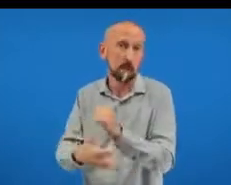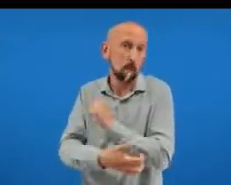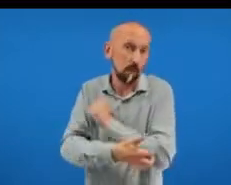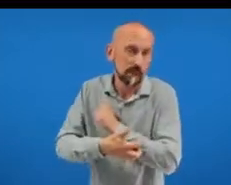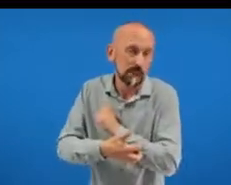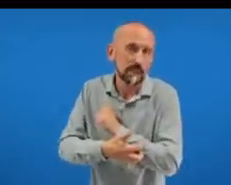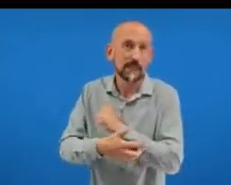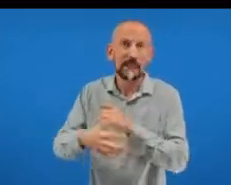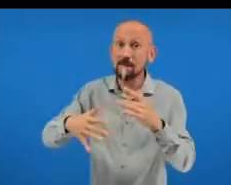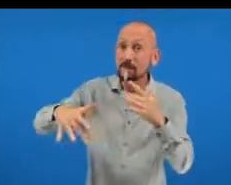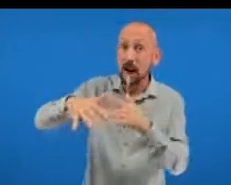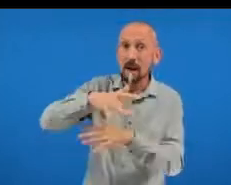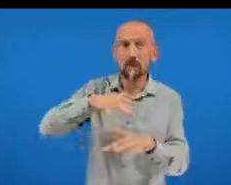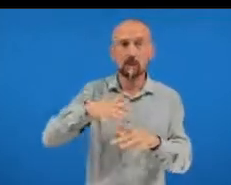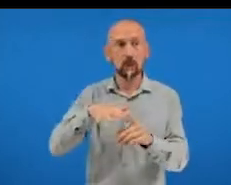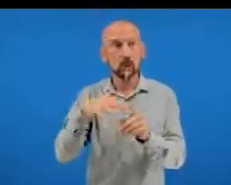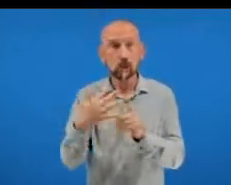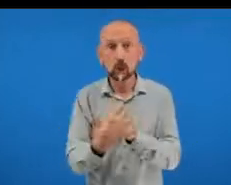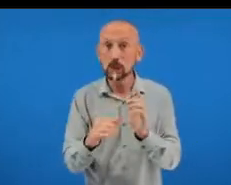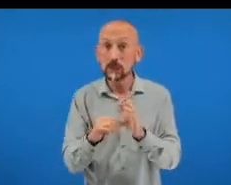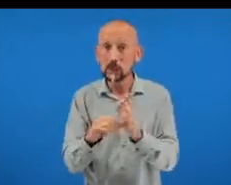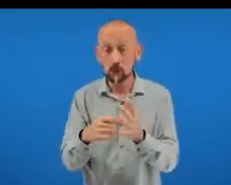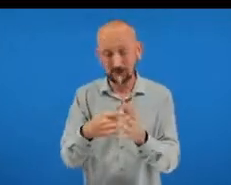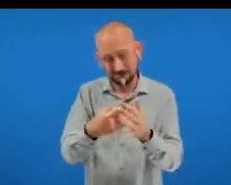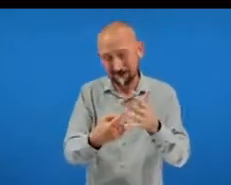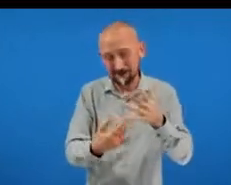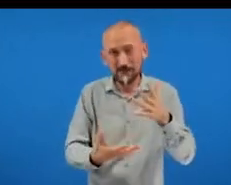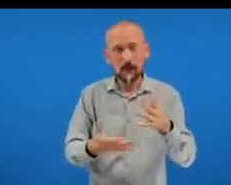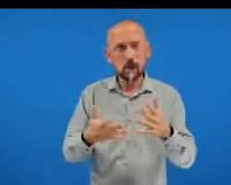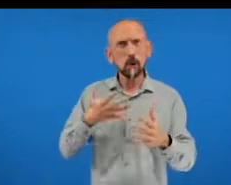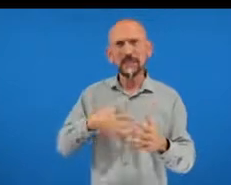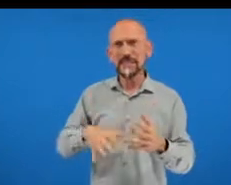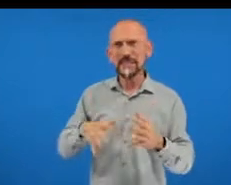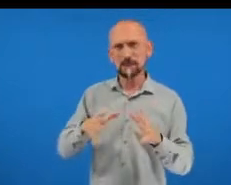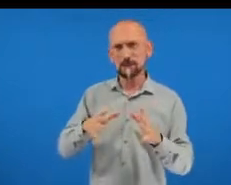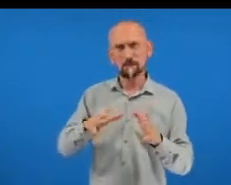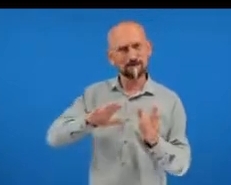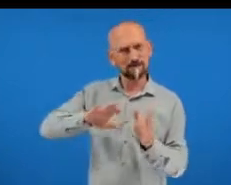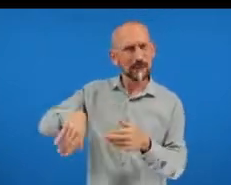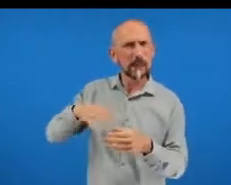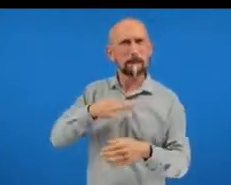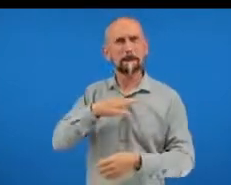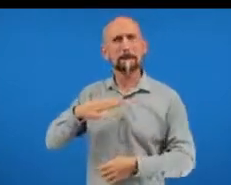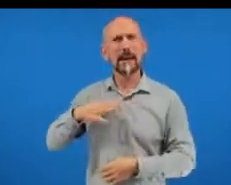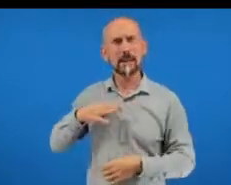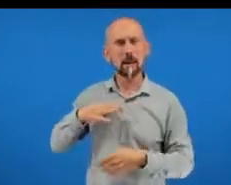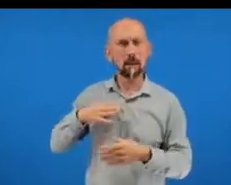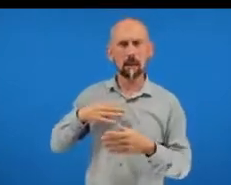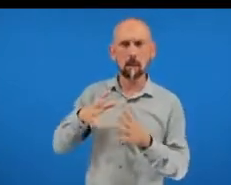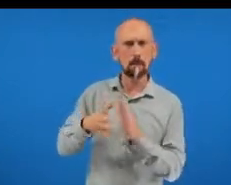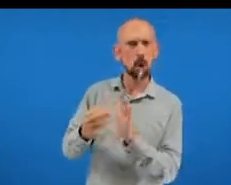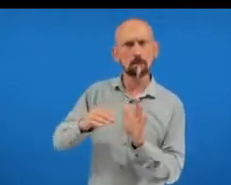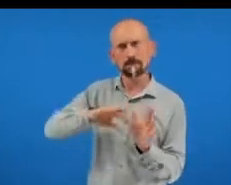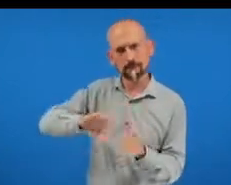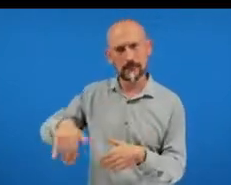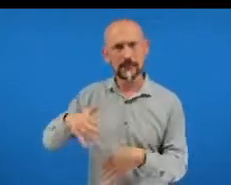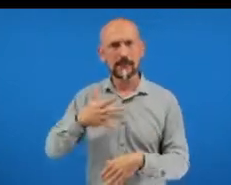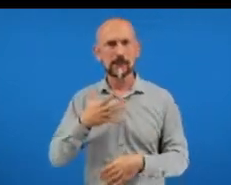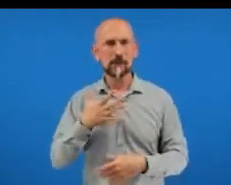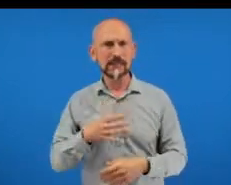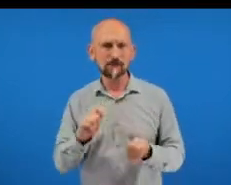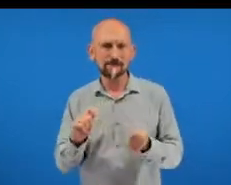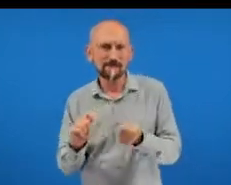issues, we really need more than a medical model now in Parliament. We need to have that biopsychosocial model, and we can lend